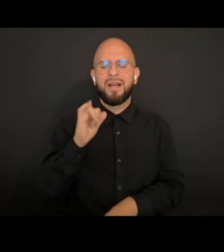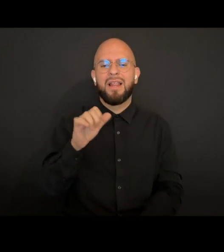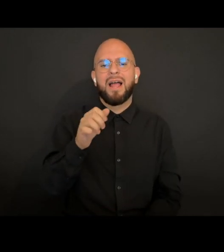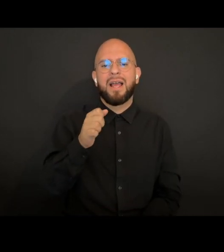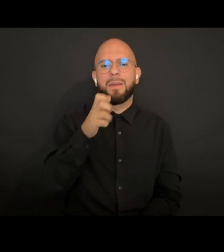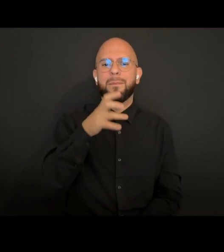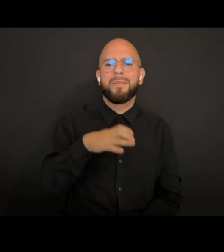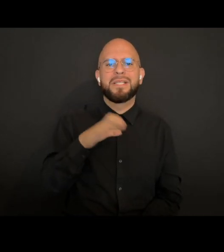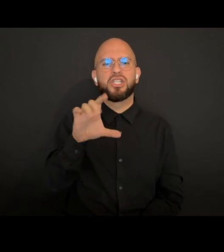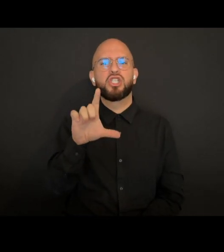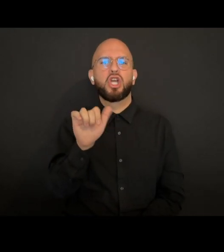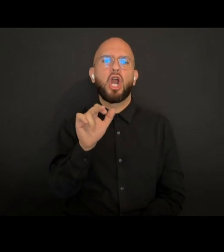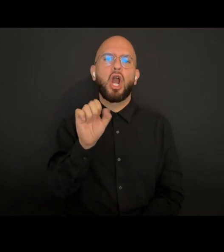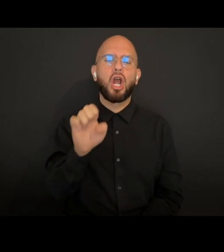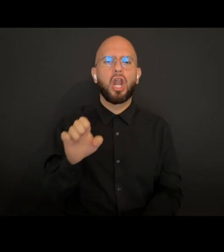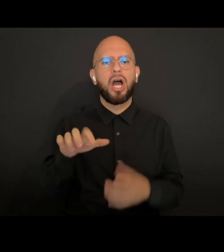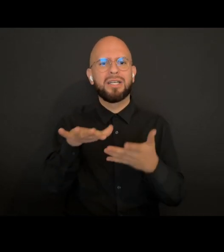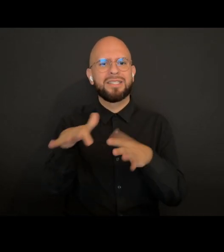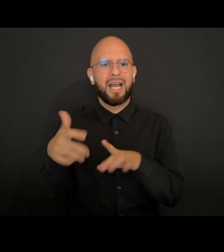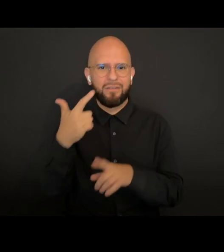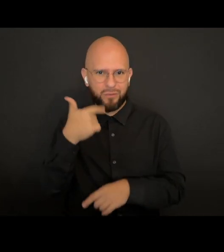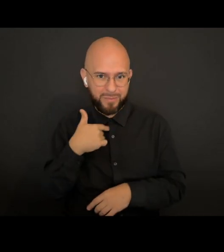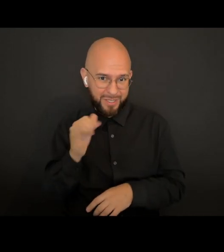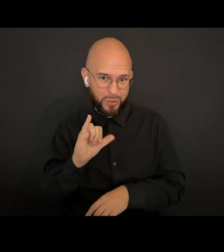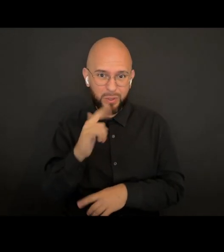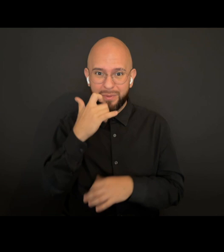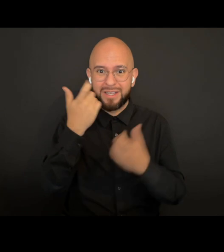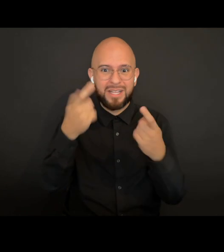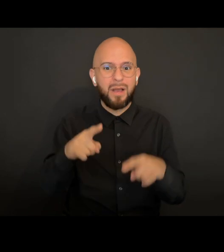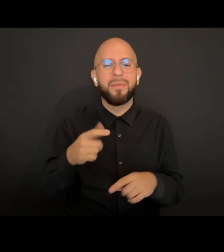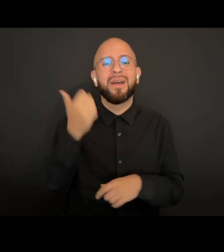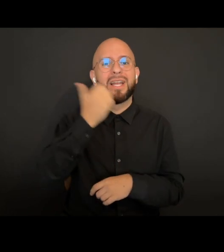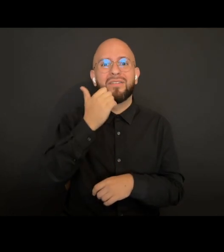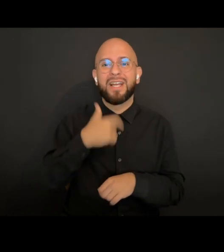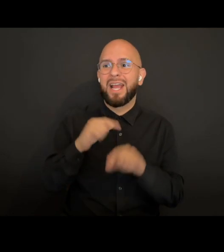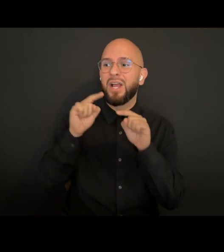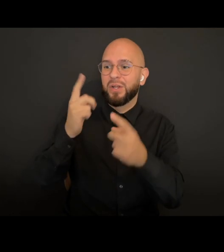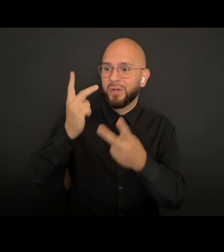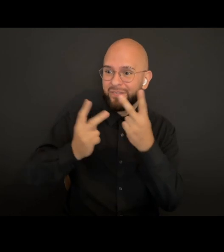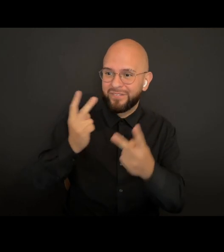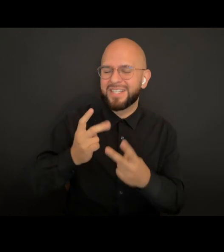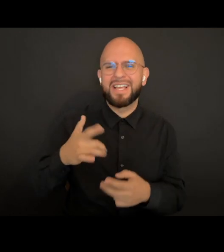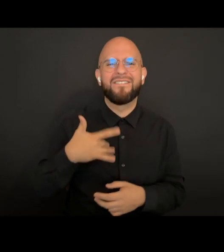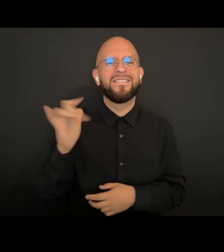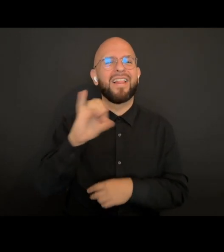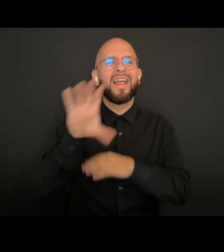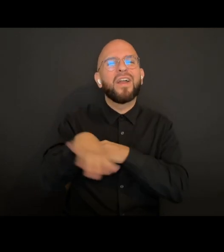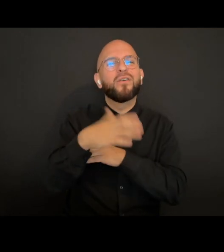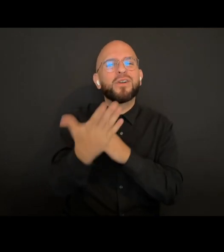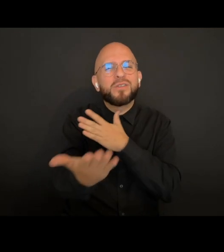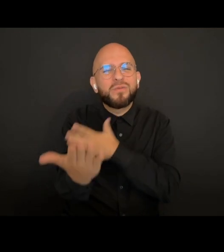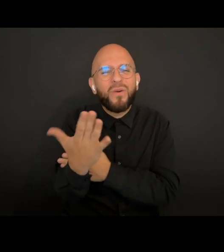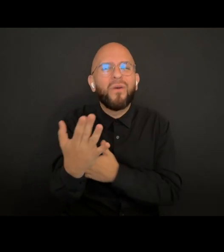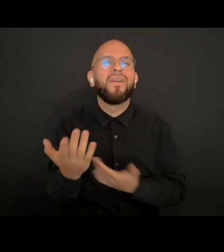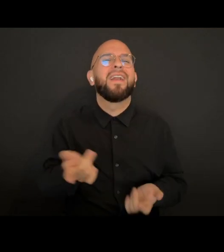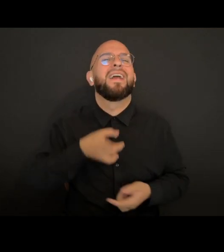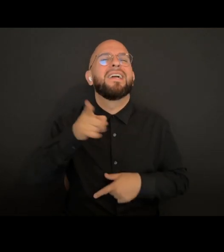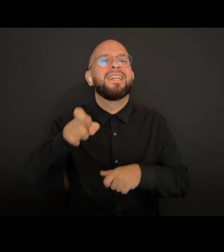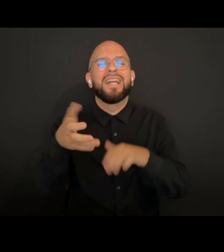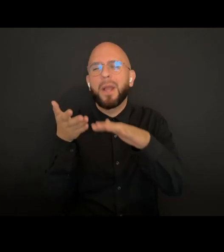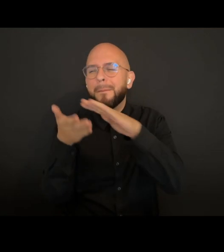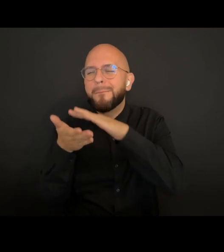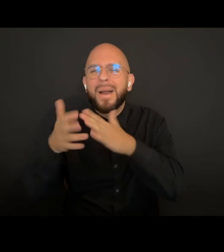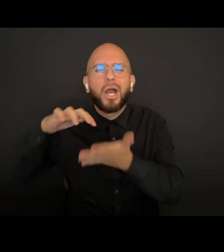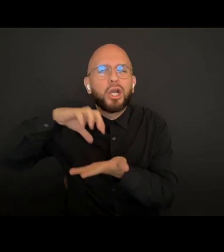Mrs. Claus died to me. Because every day when I visited her, it was like a Christmas morning, where she'd always